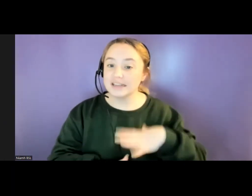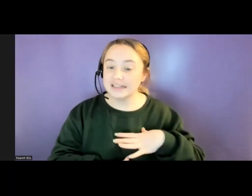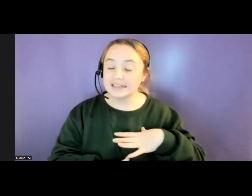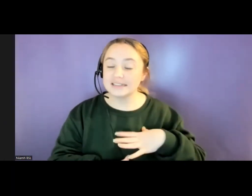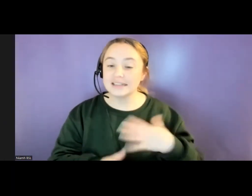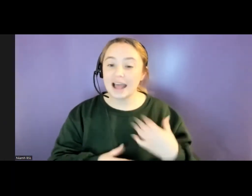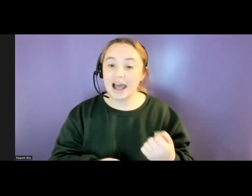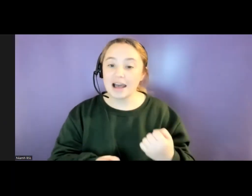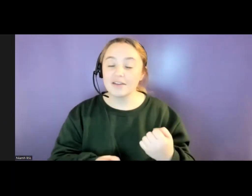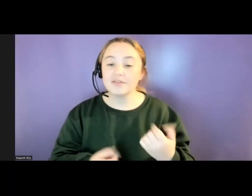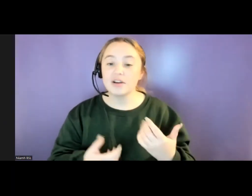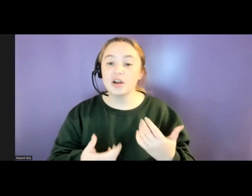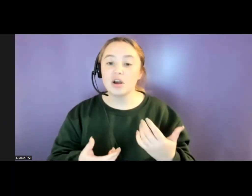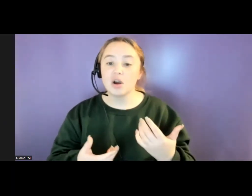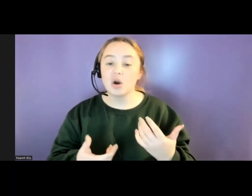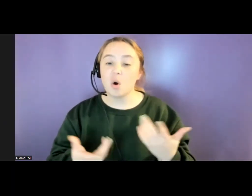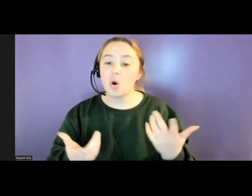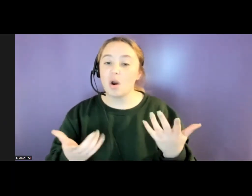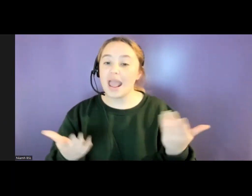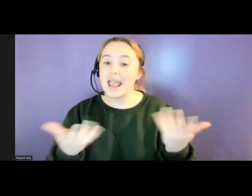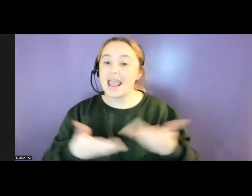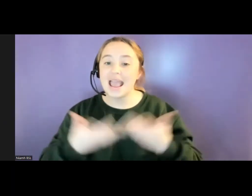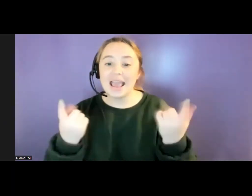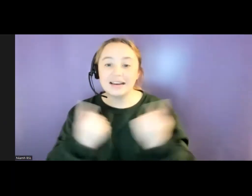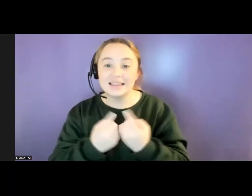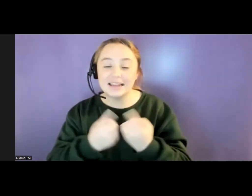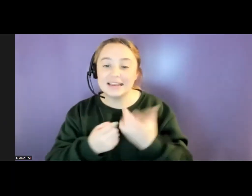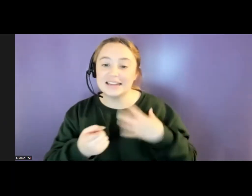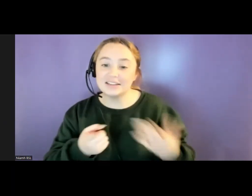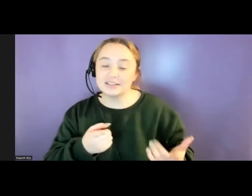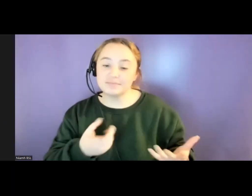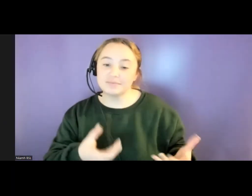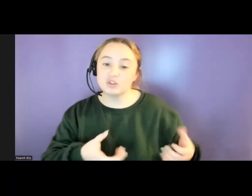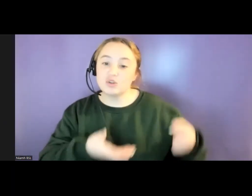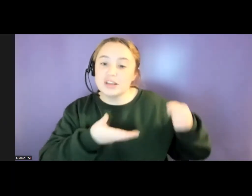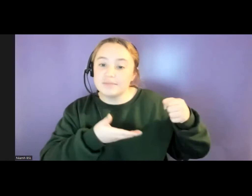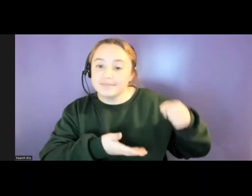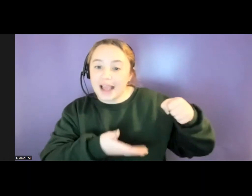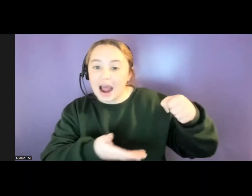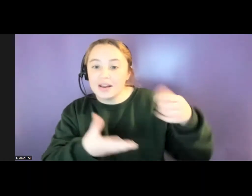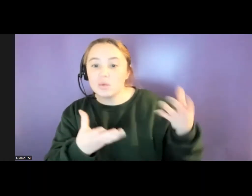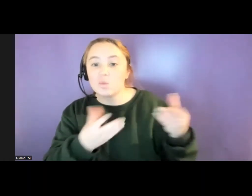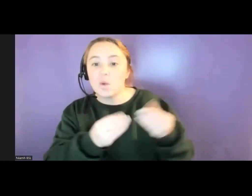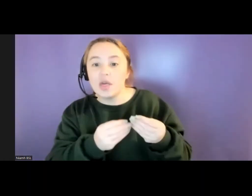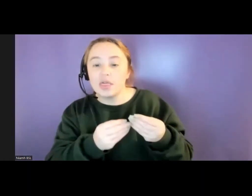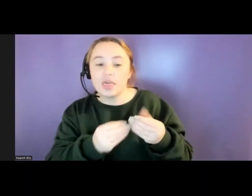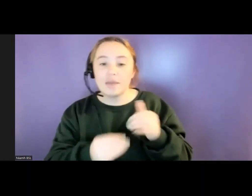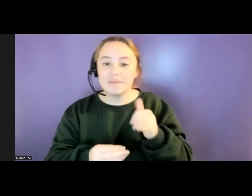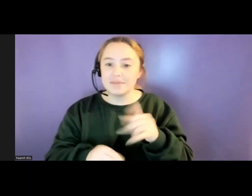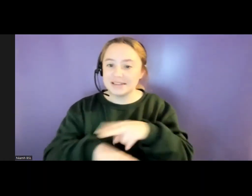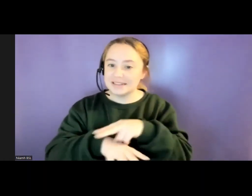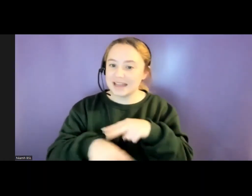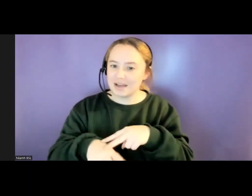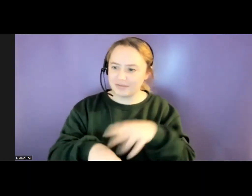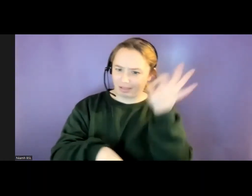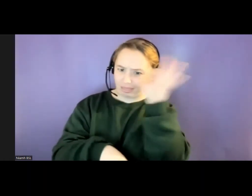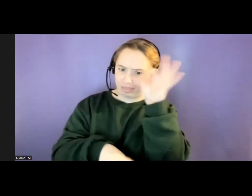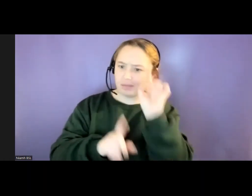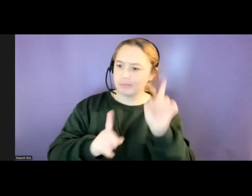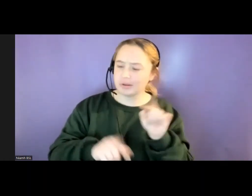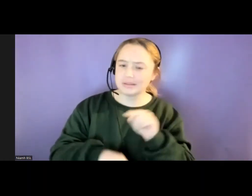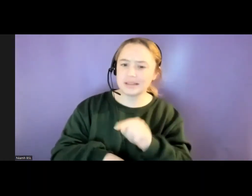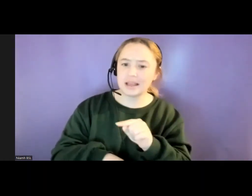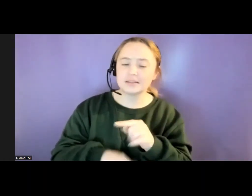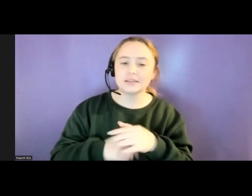are carrying anything with you that may be unusual if our staff were unaware. So we do a lot